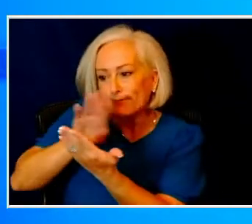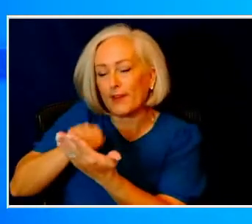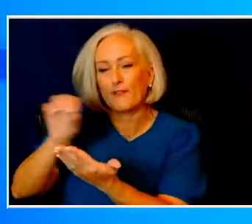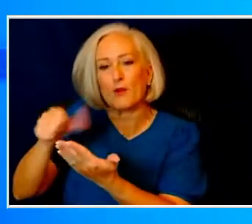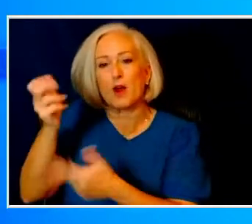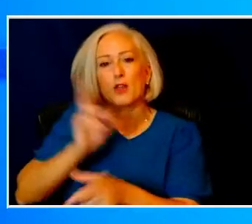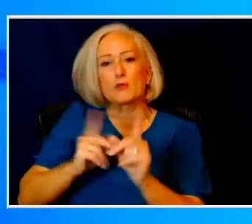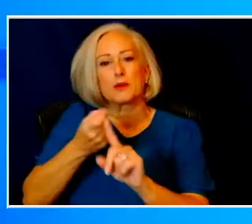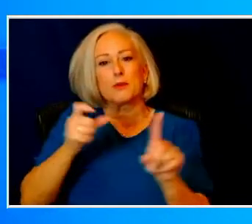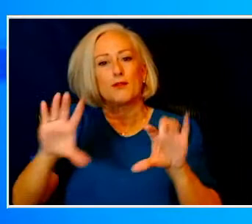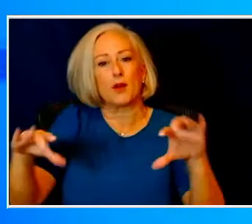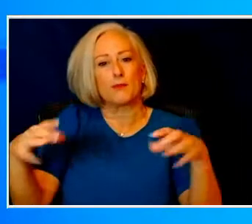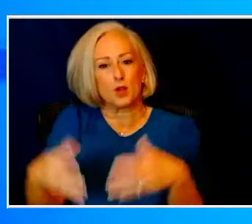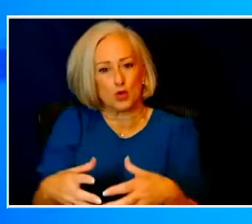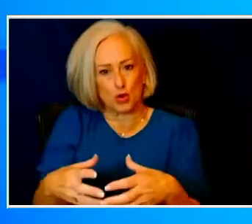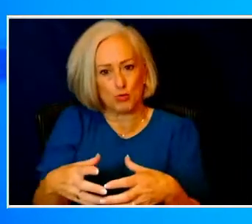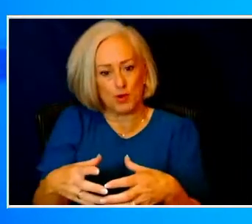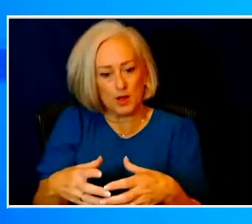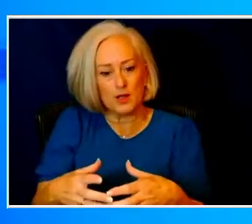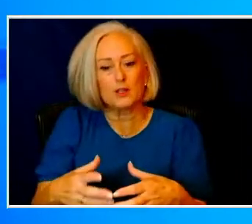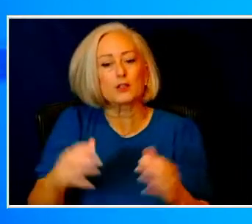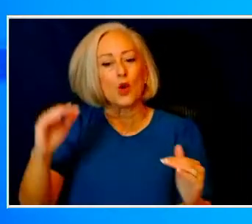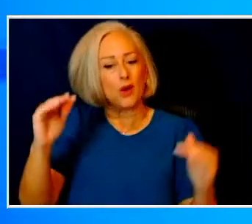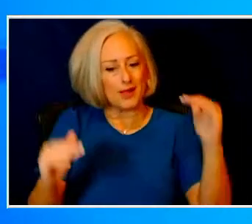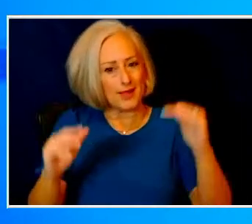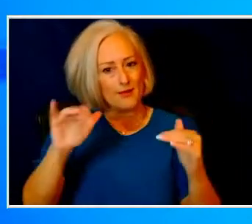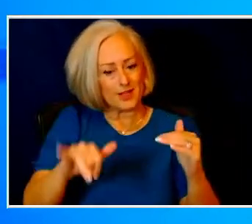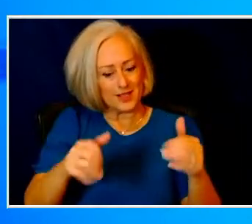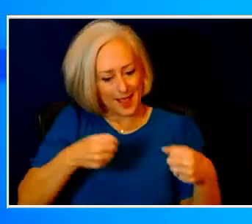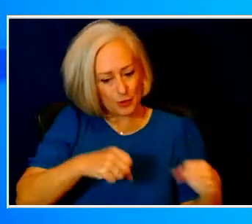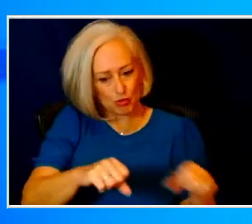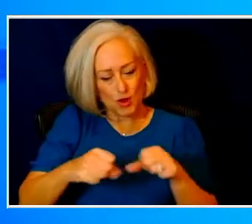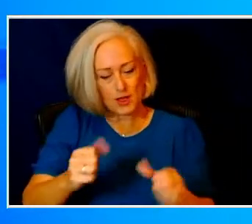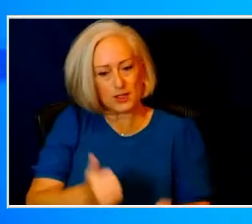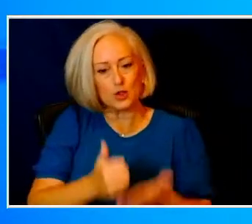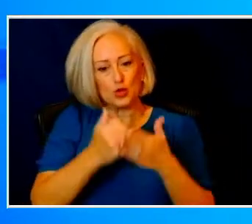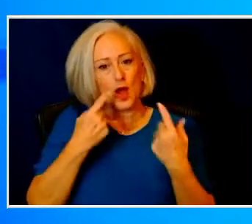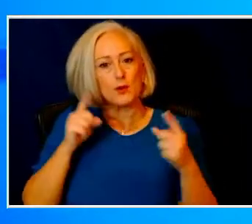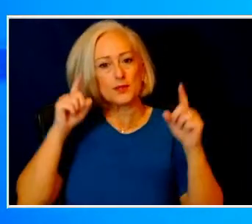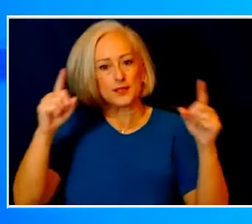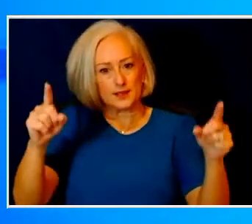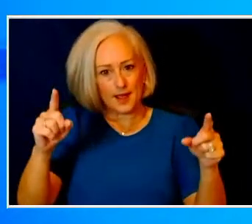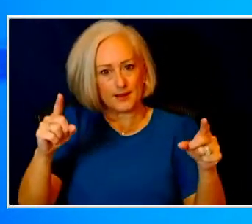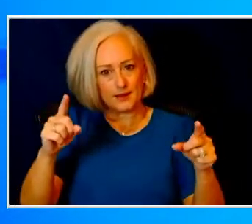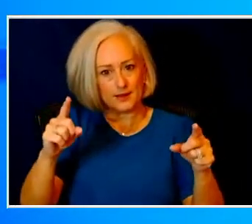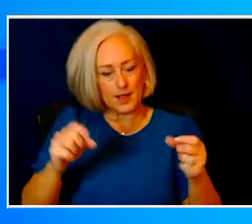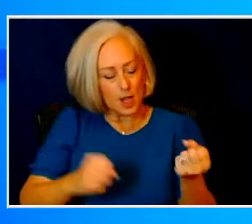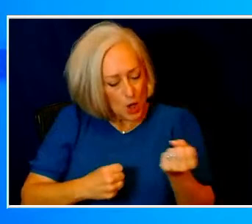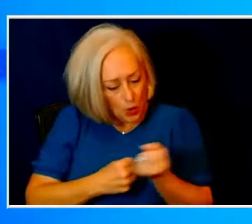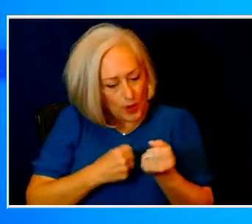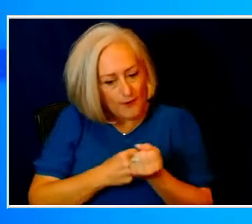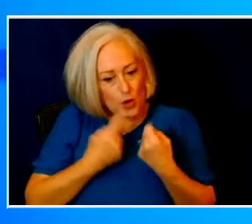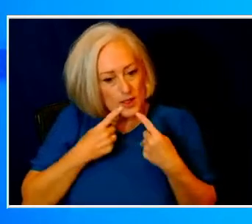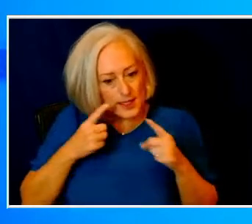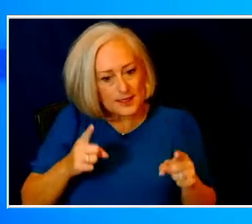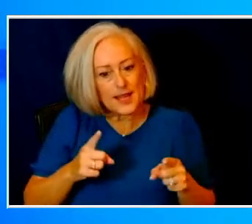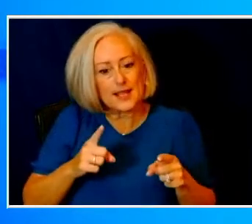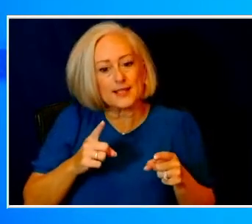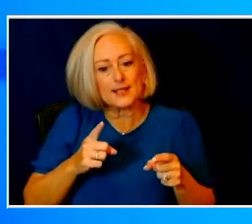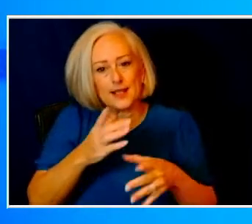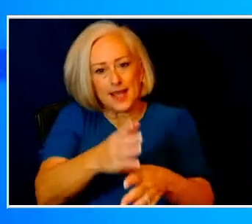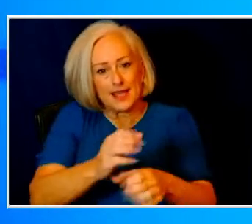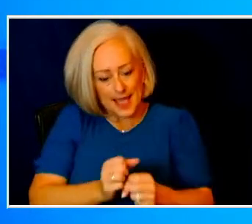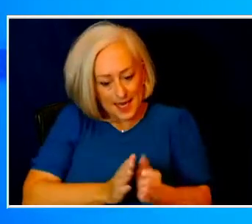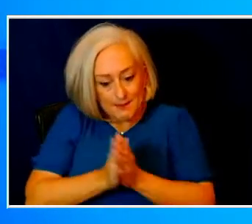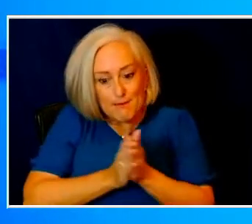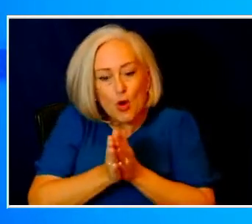strategies to be successful early on, reinforcing the success and gaining motivation, and then maintaining